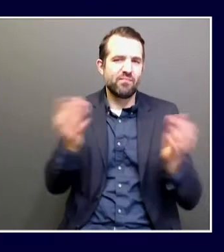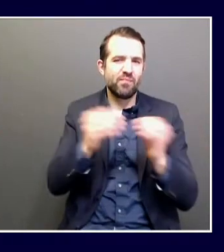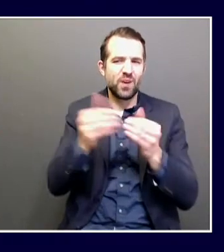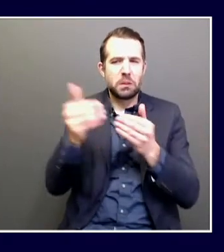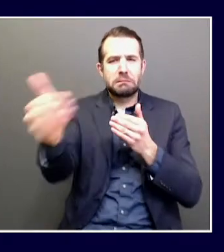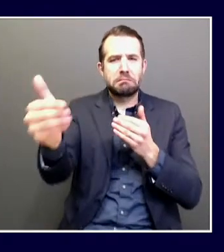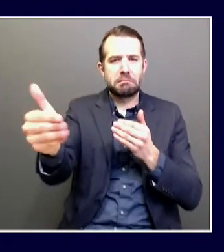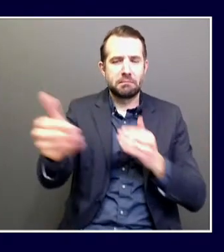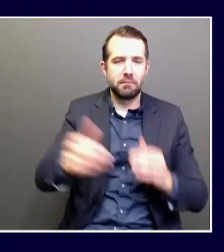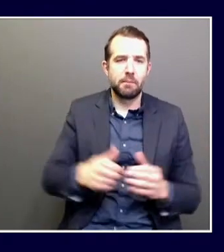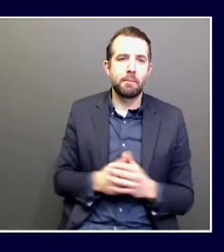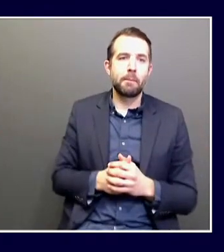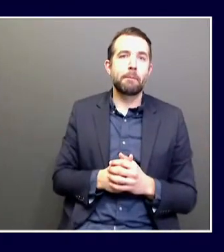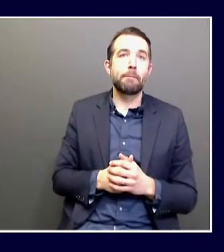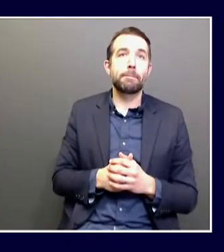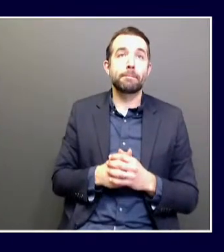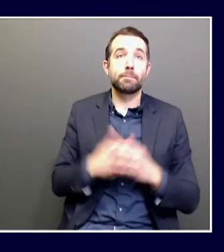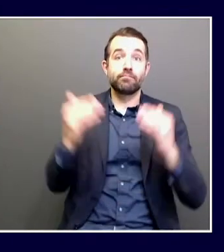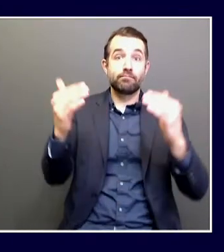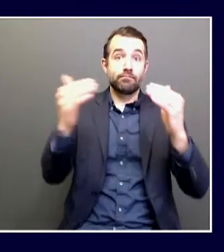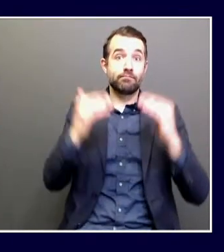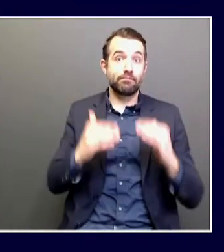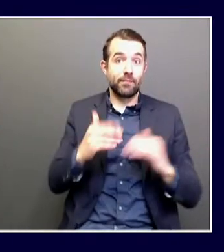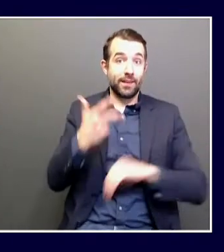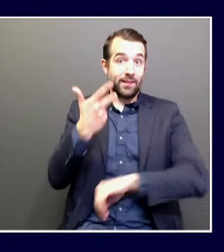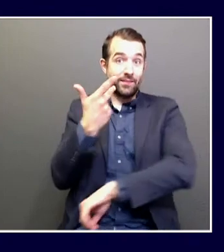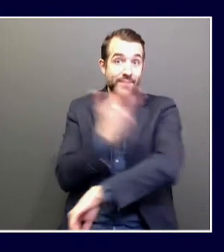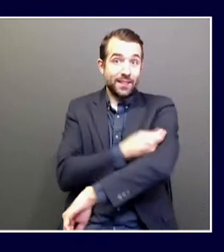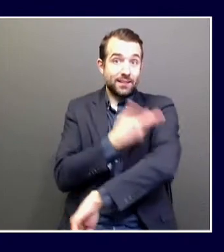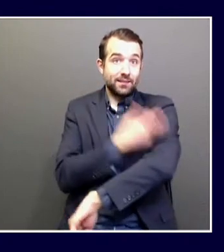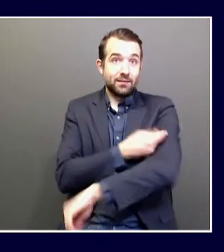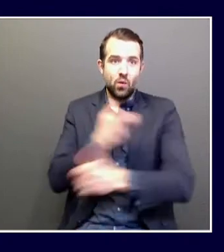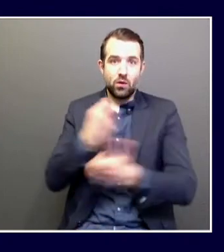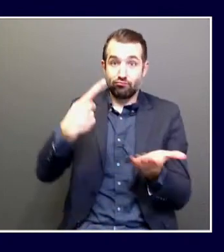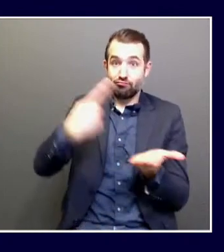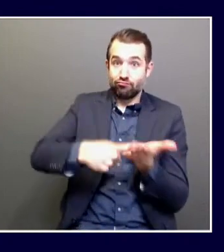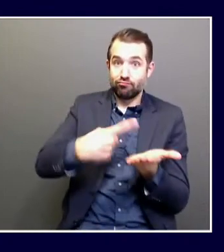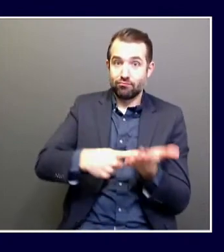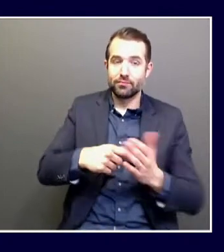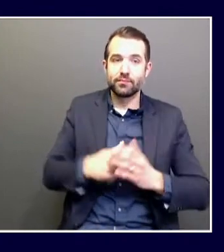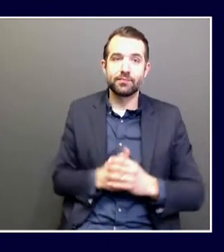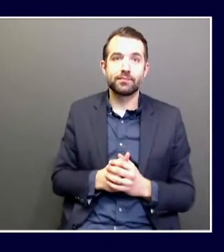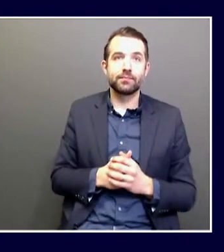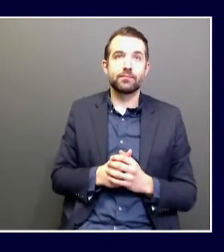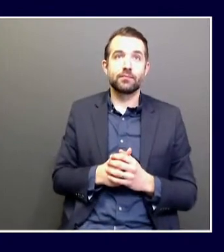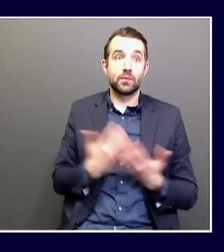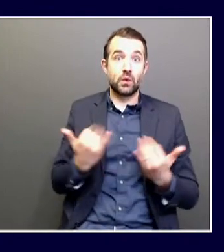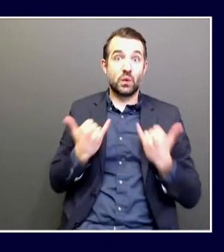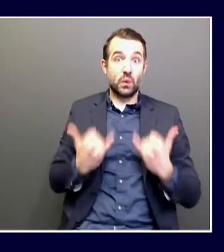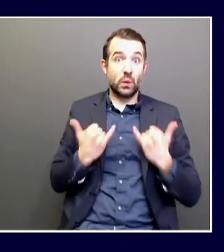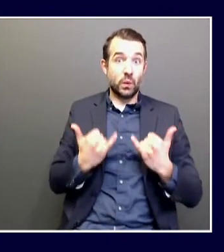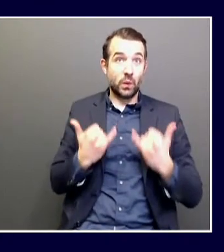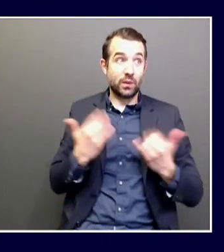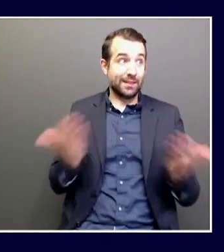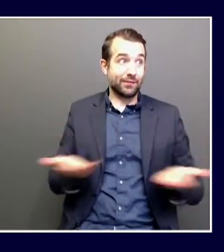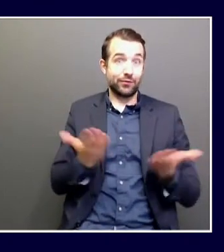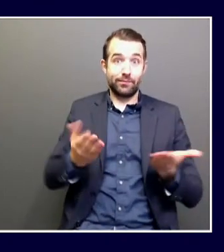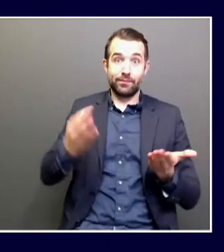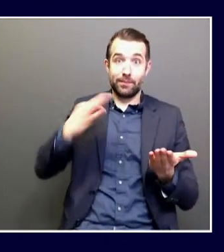Turning for a moment to vaccines and vaccinations. Right now, across the state, Maine is